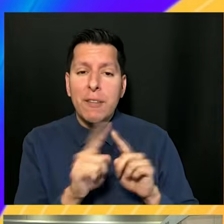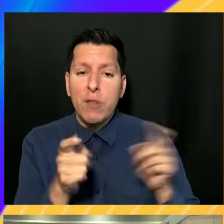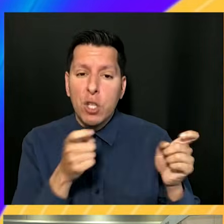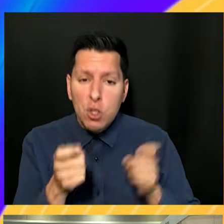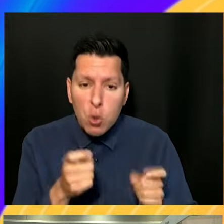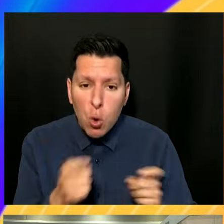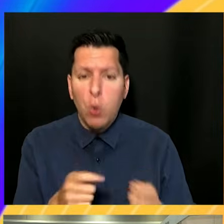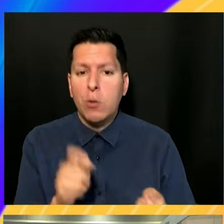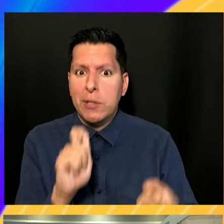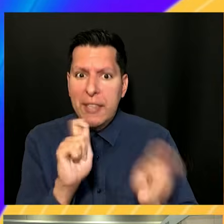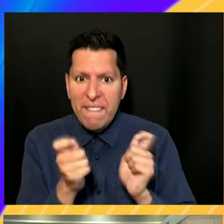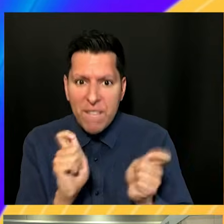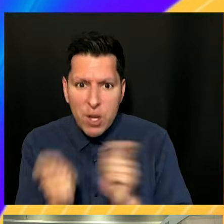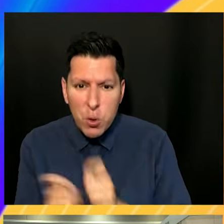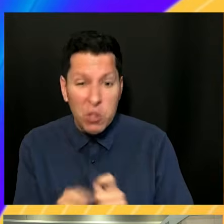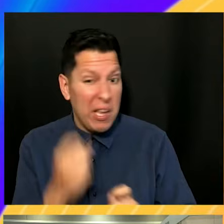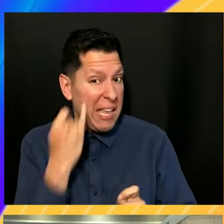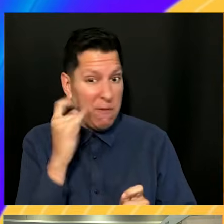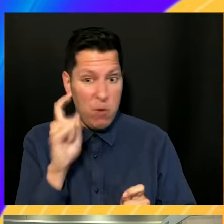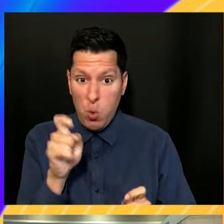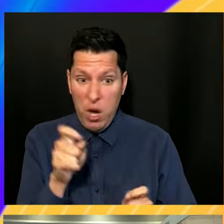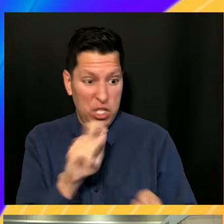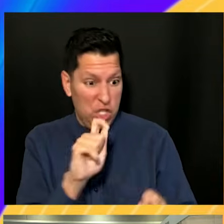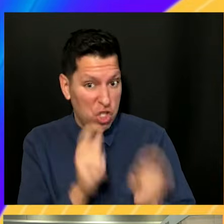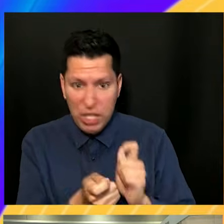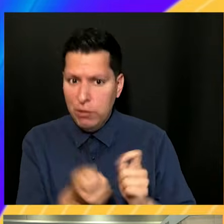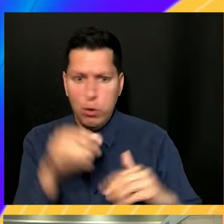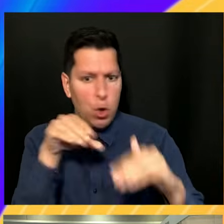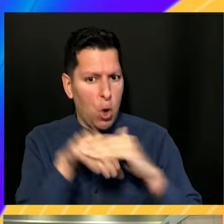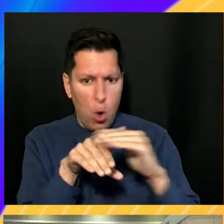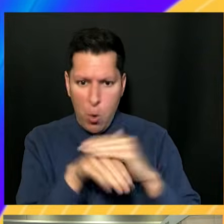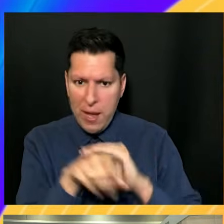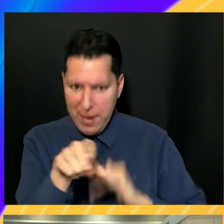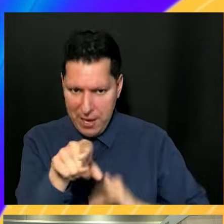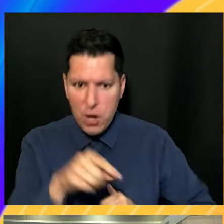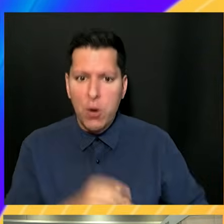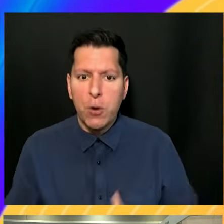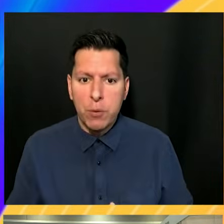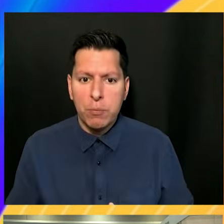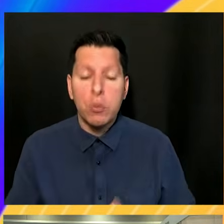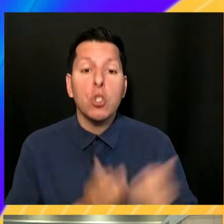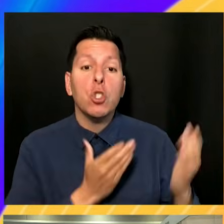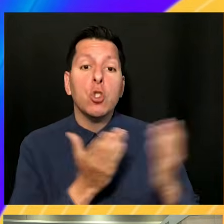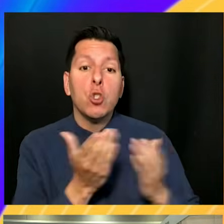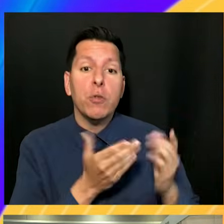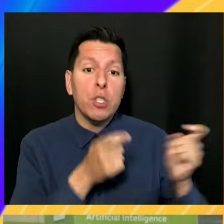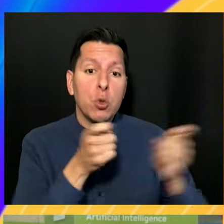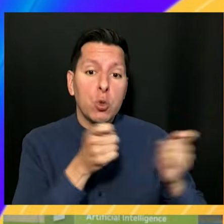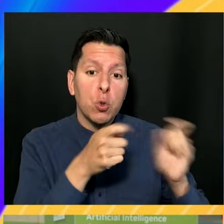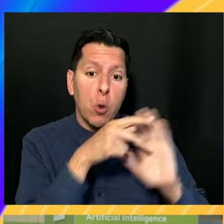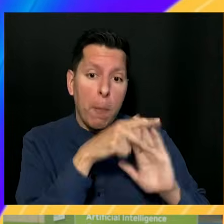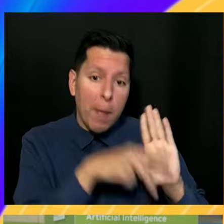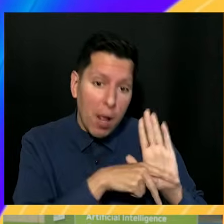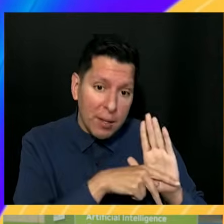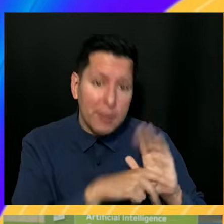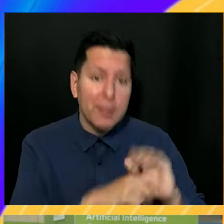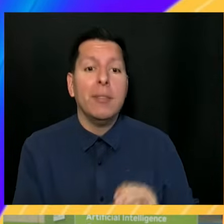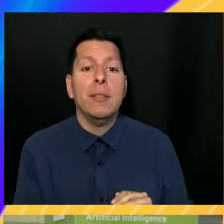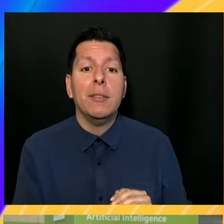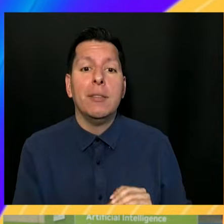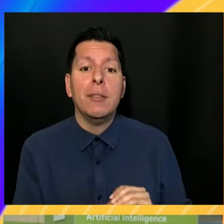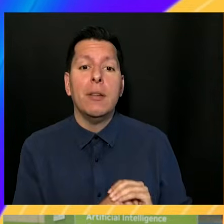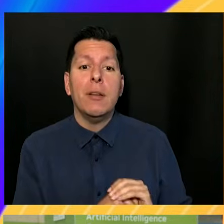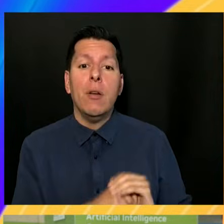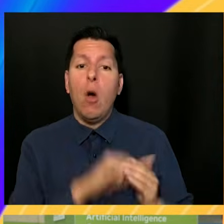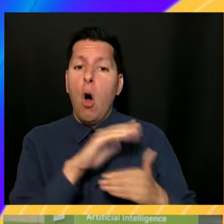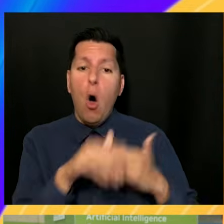if you ever need to change anything, you go in here. So for example, you go into service control policies, and these are all the guardrails,